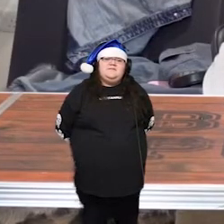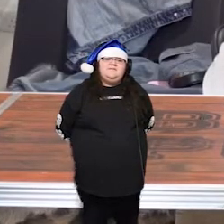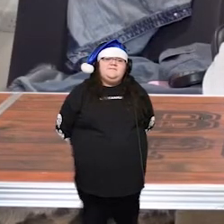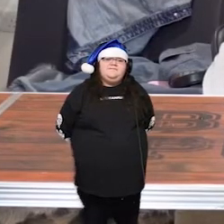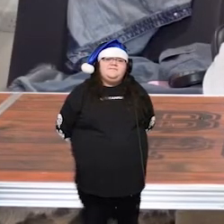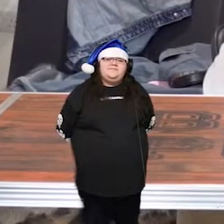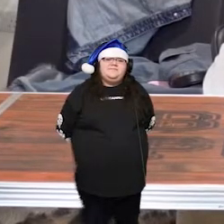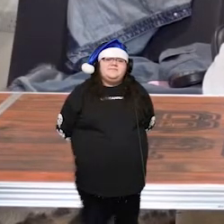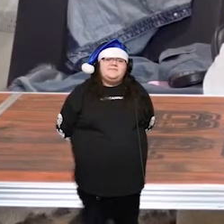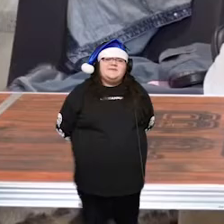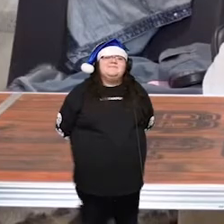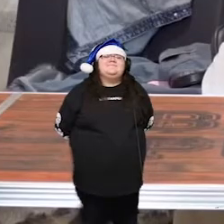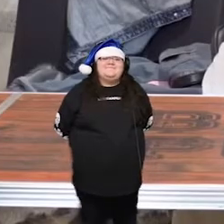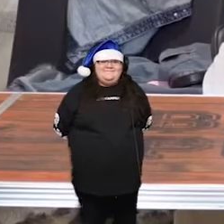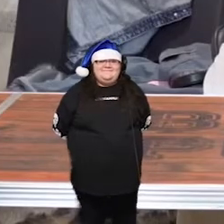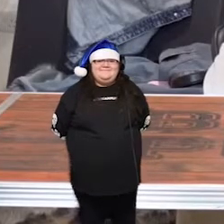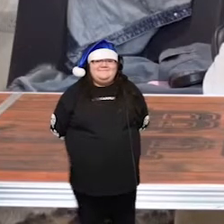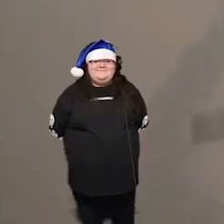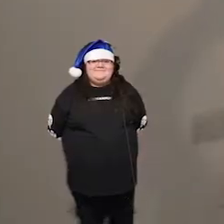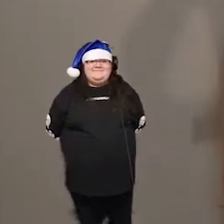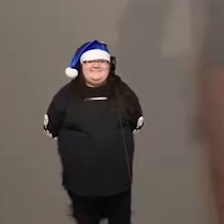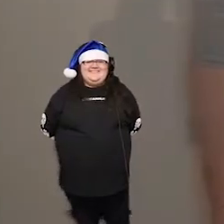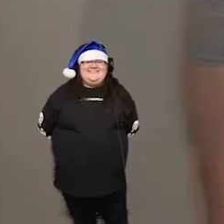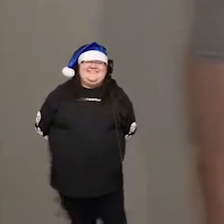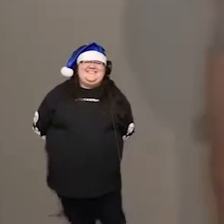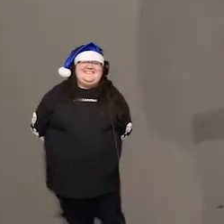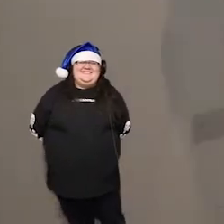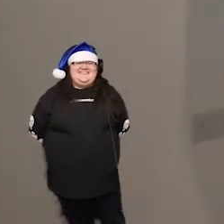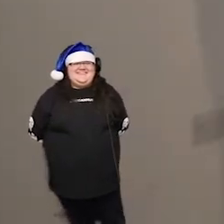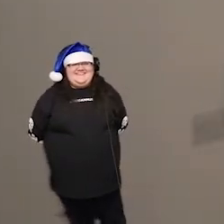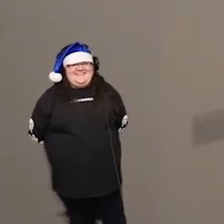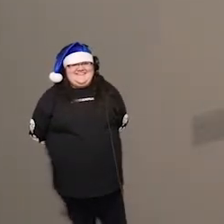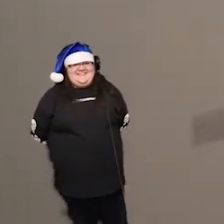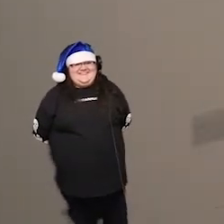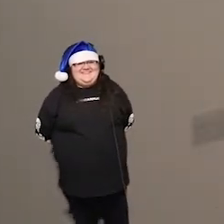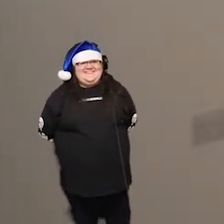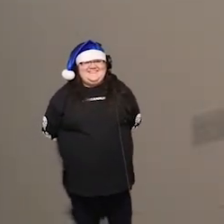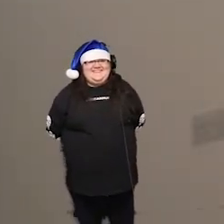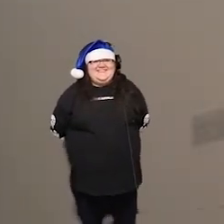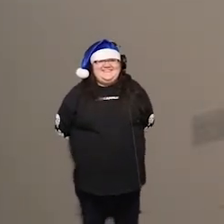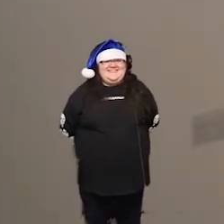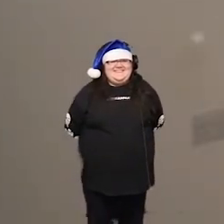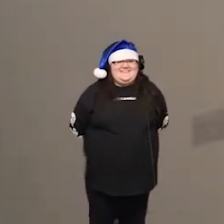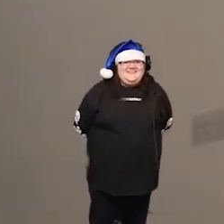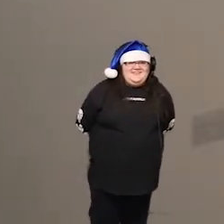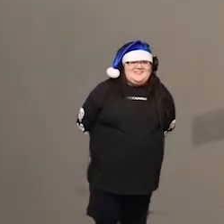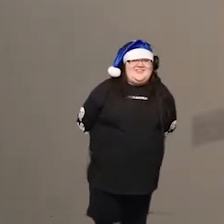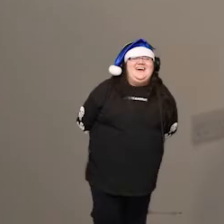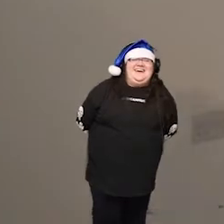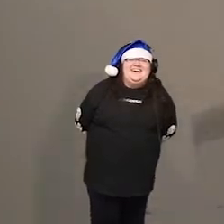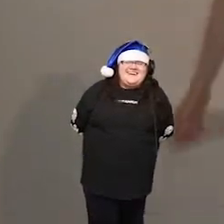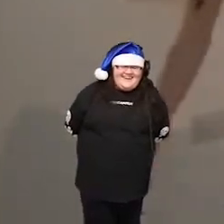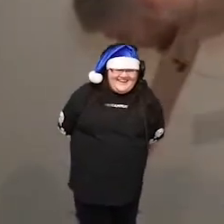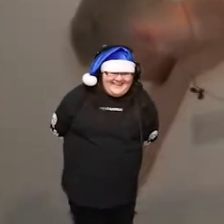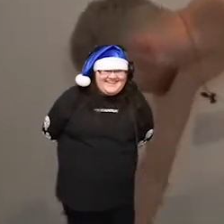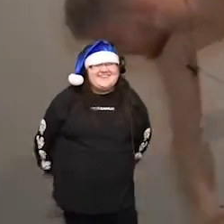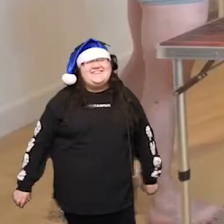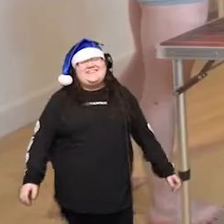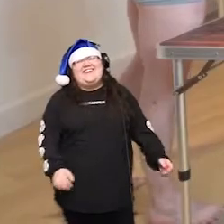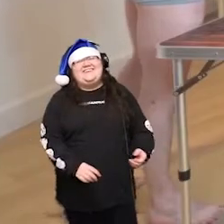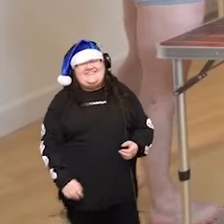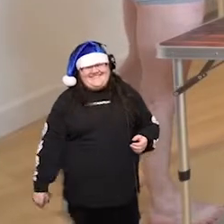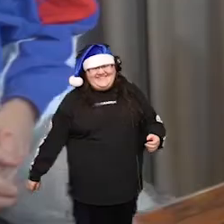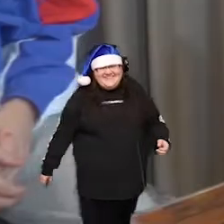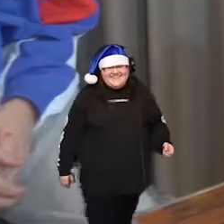fans? Believers. Mm-hmm. I used to be a believer. Cameron, are you fucking joking? Oh. He